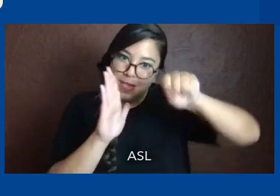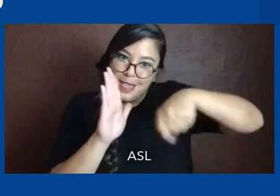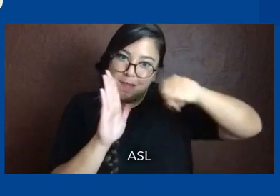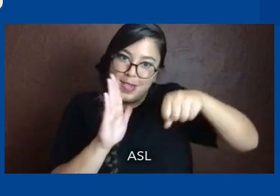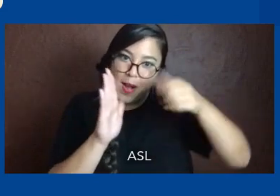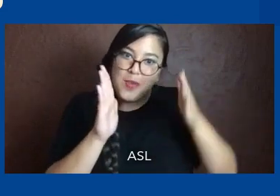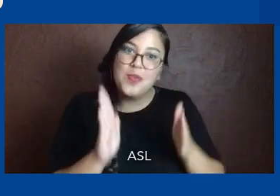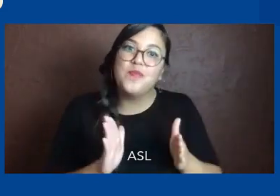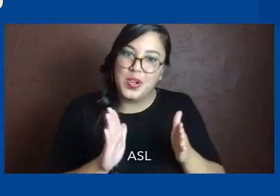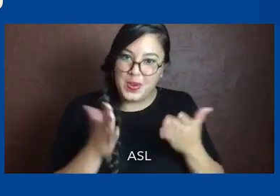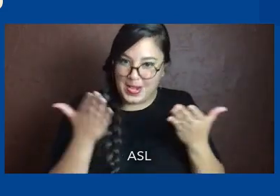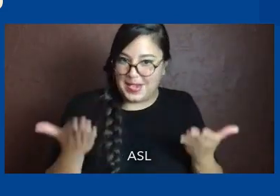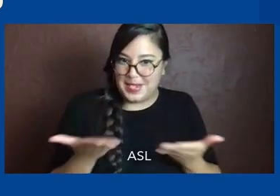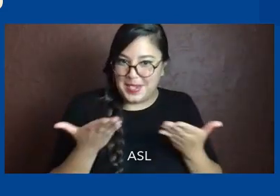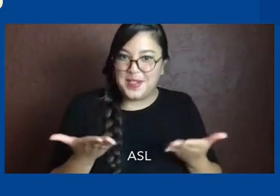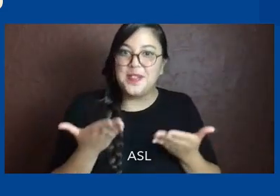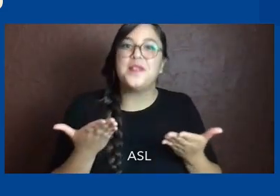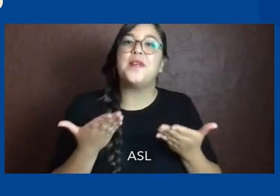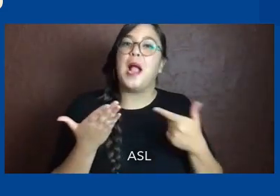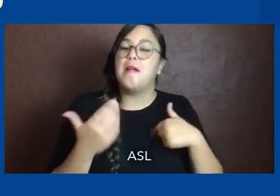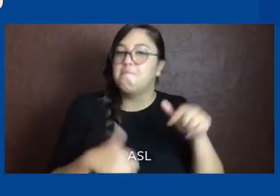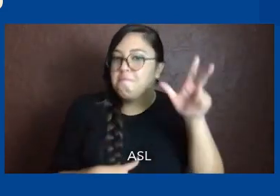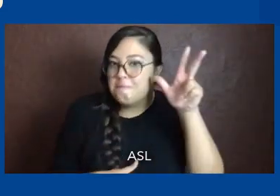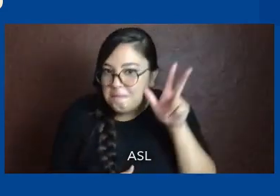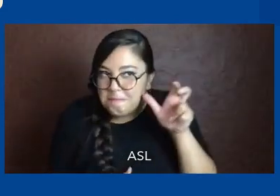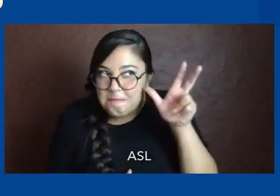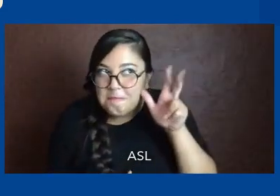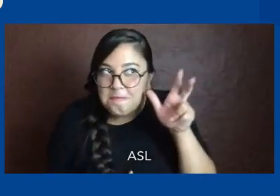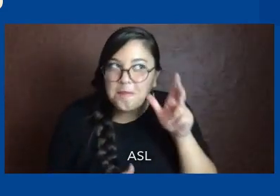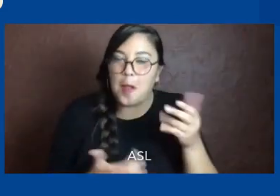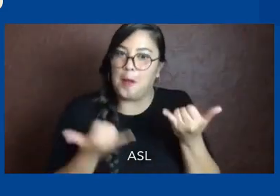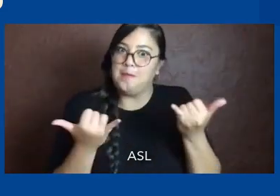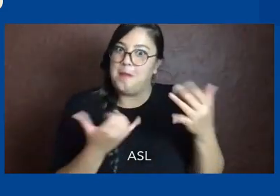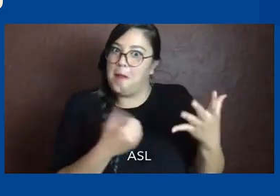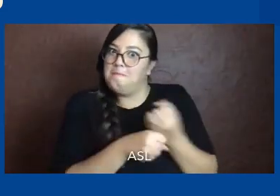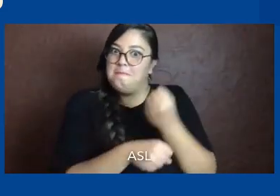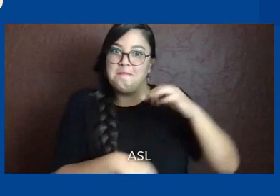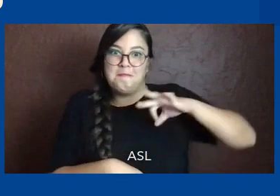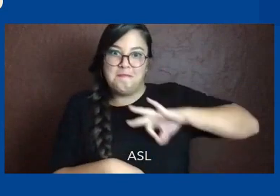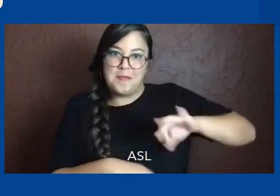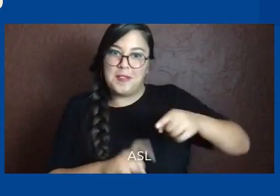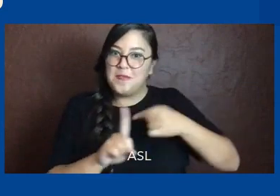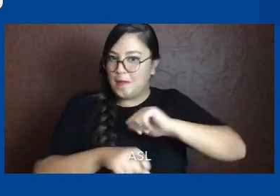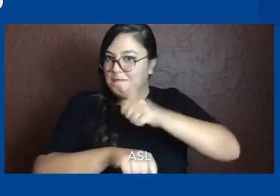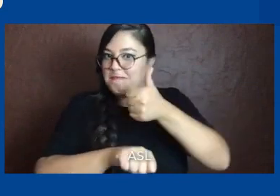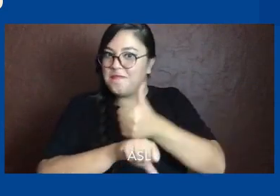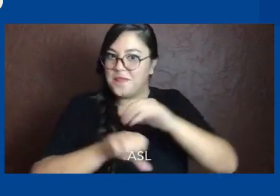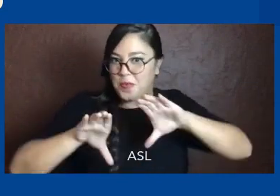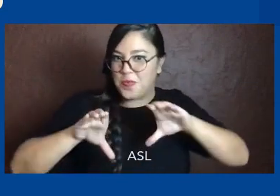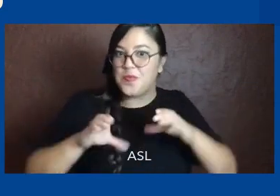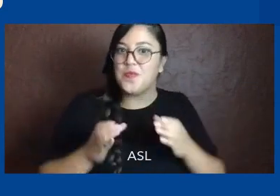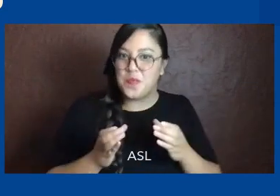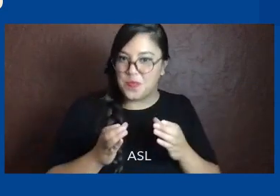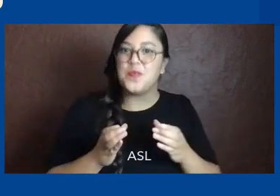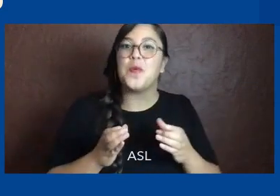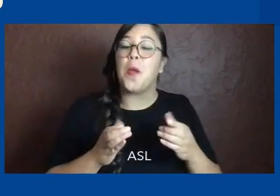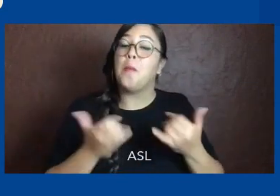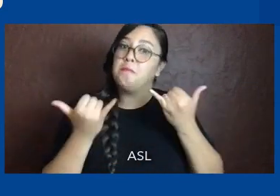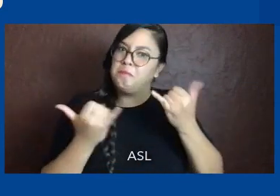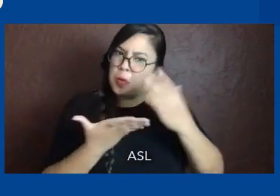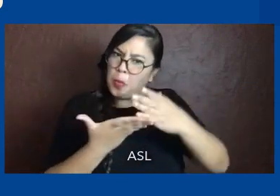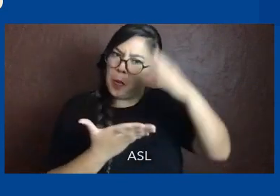been hearing about and now benefiting from this new group and getting some clarity on my own